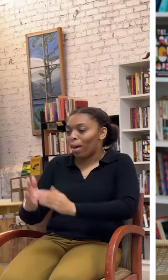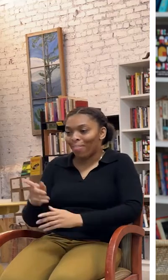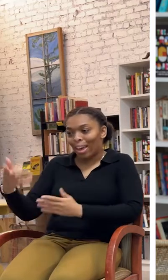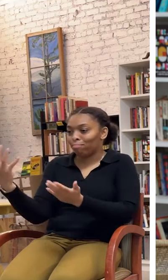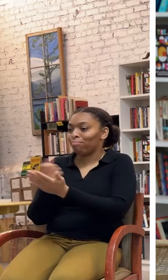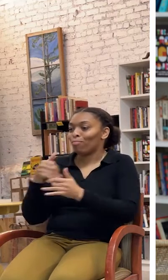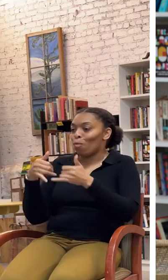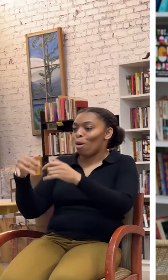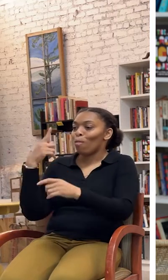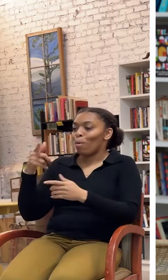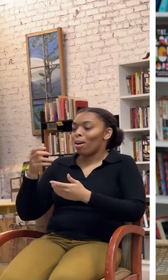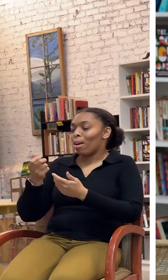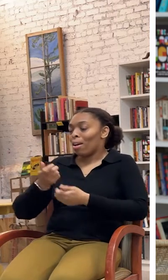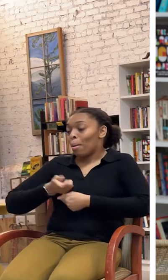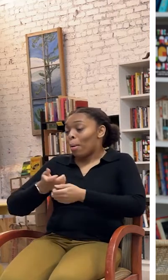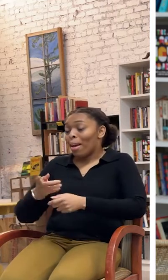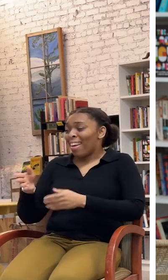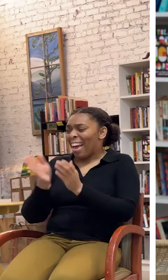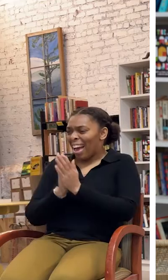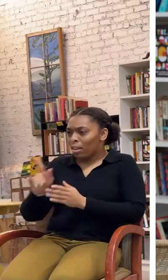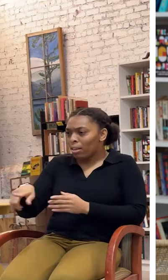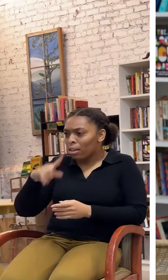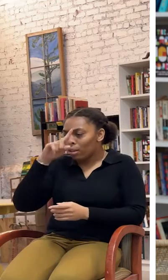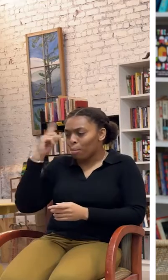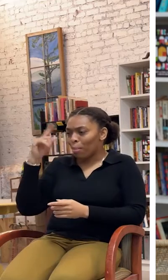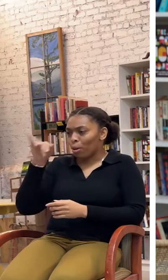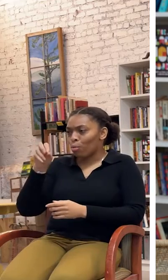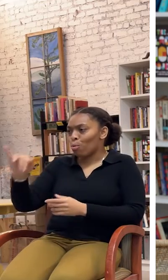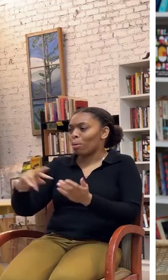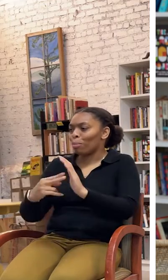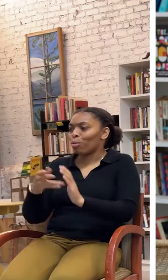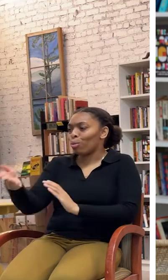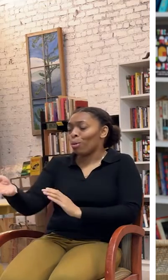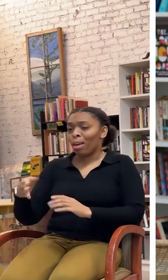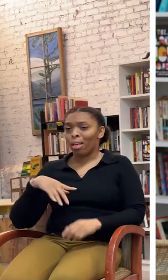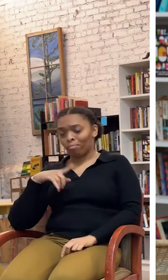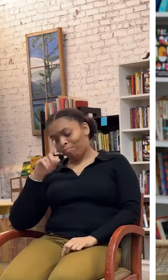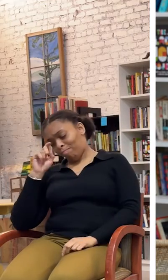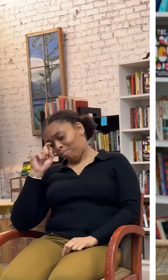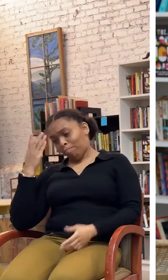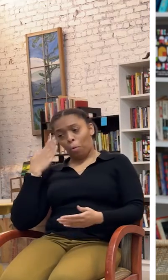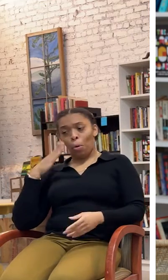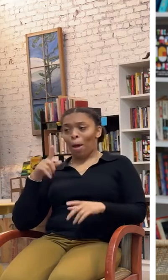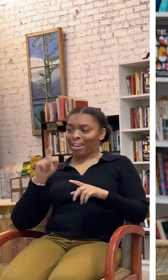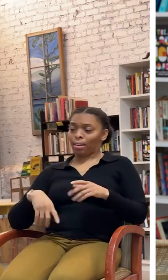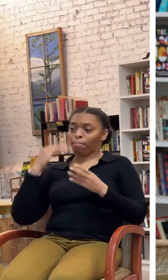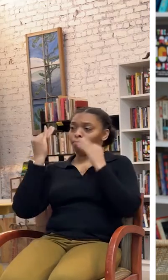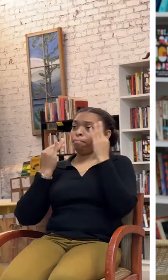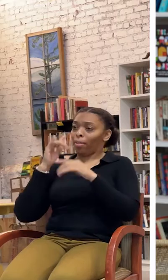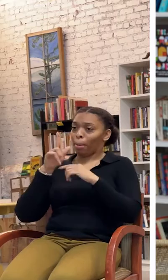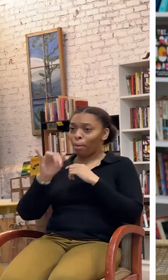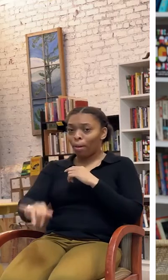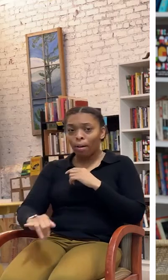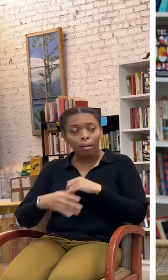And when I asked them, what does Black joy mean to you? It gave a lot of pause. And they were like, actually, I can't answer that today. I need some time. Yeah,